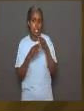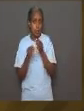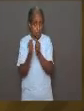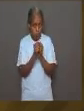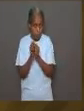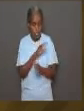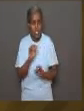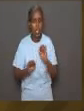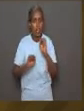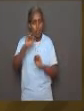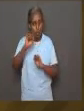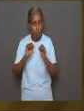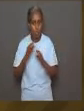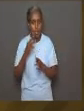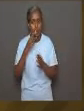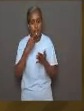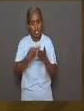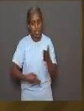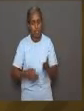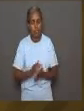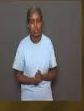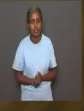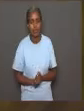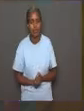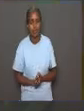together and compare results.